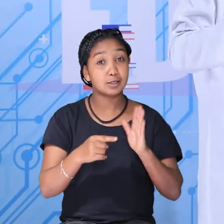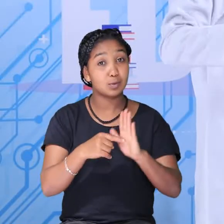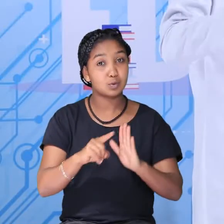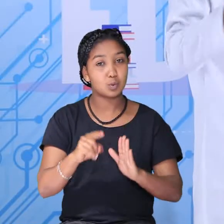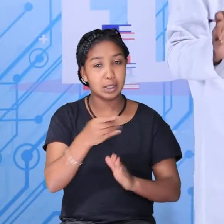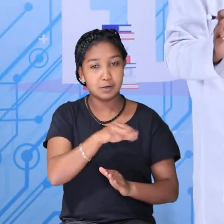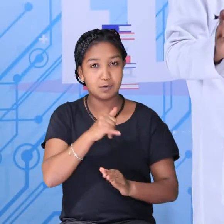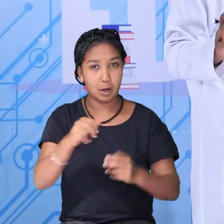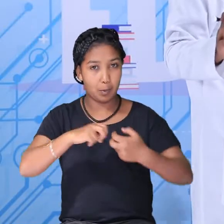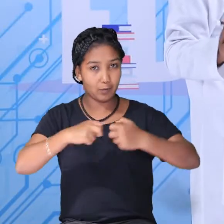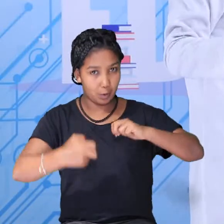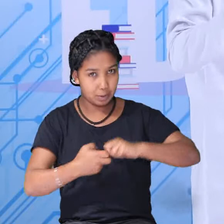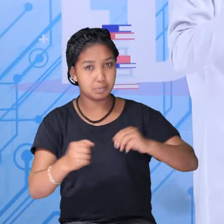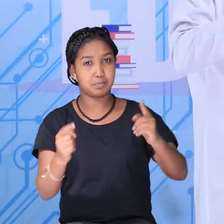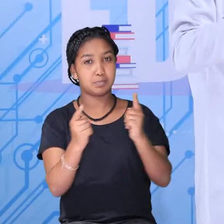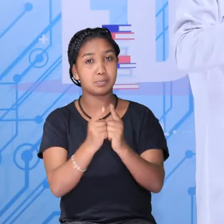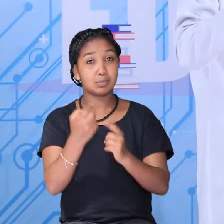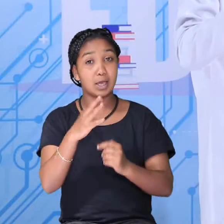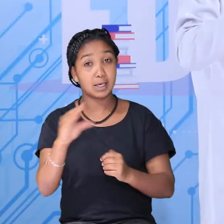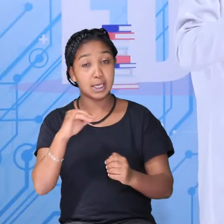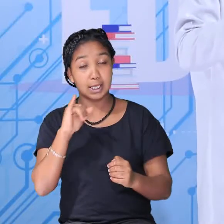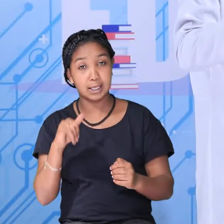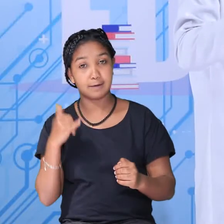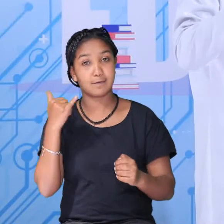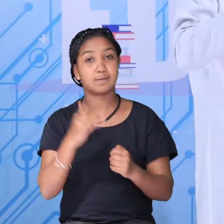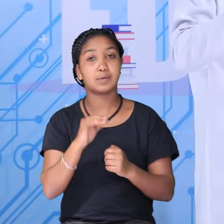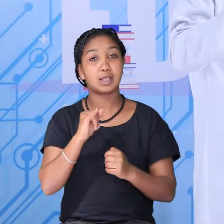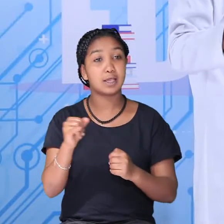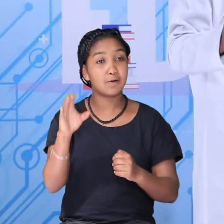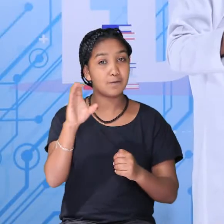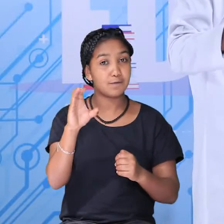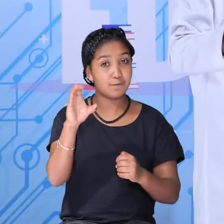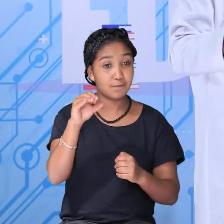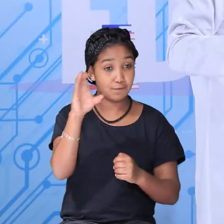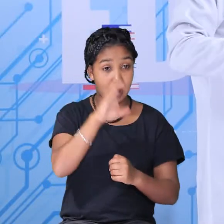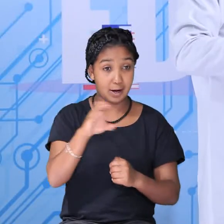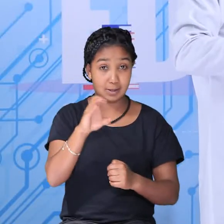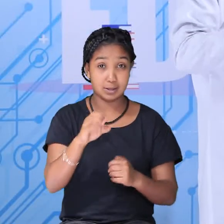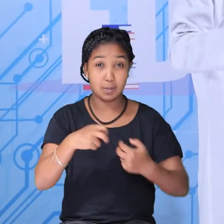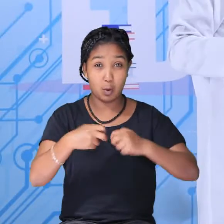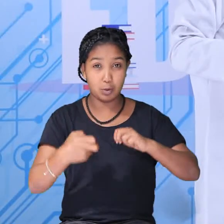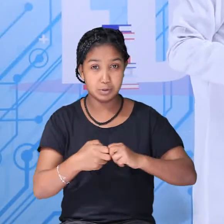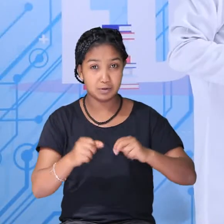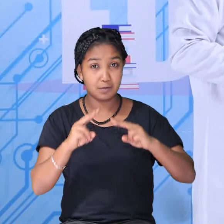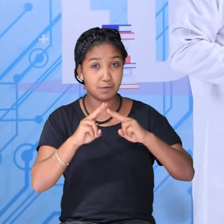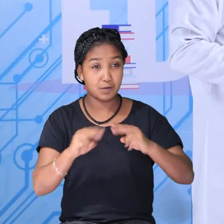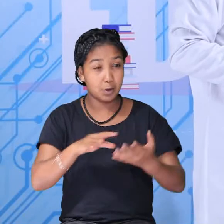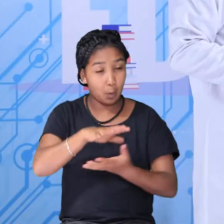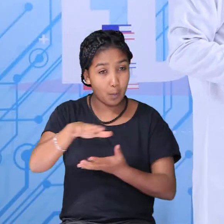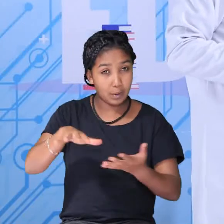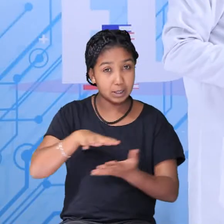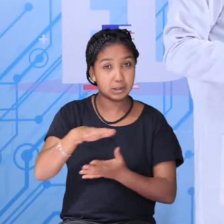given type of problem, and if he finds out that problem is very